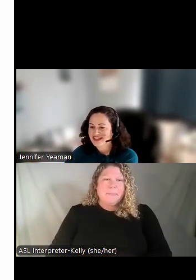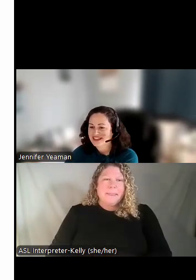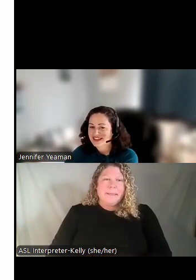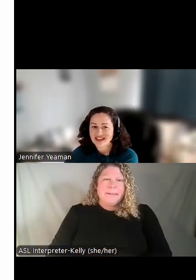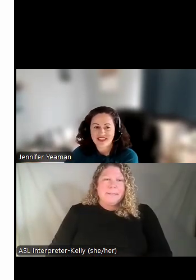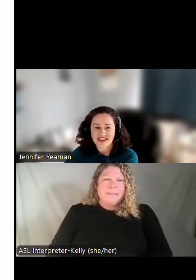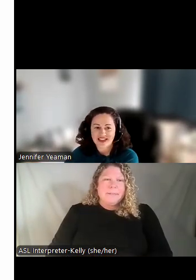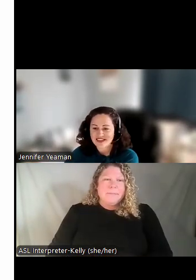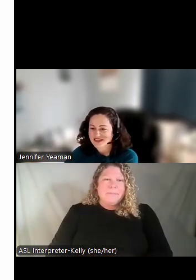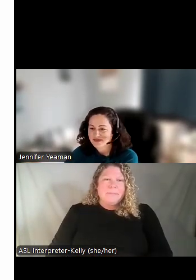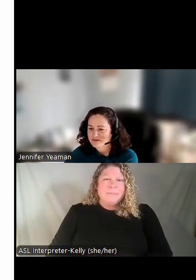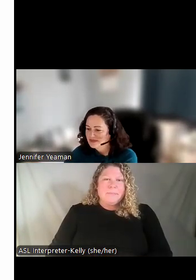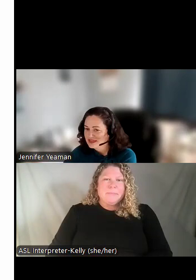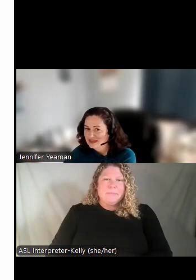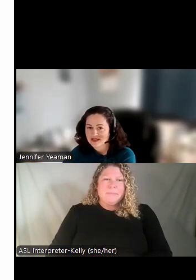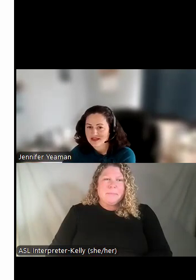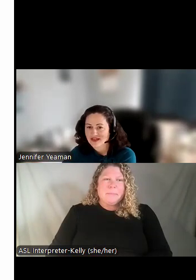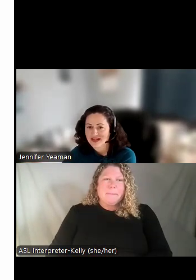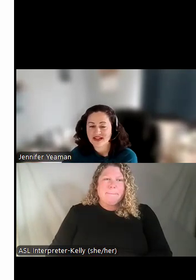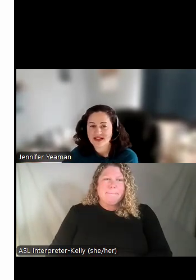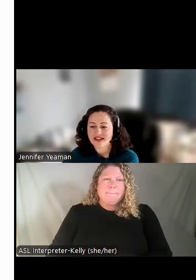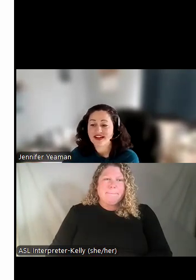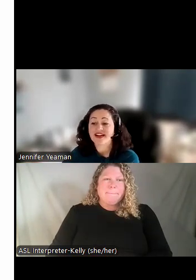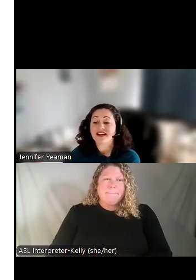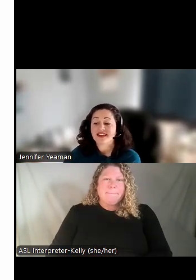Oh, and then